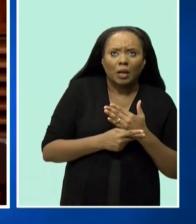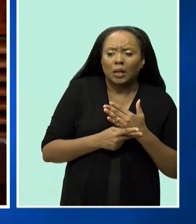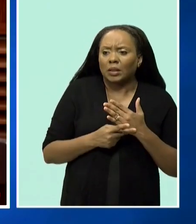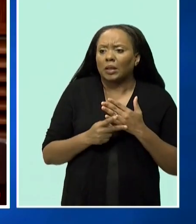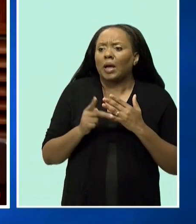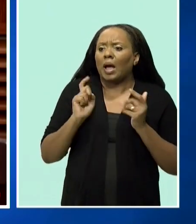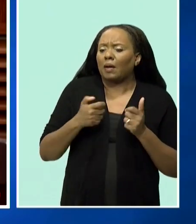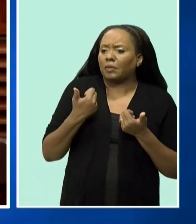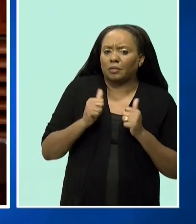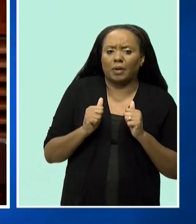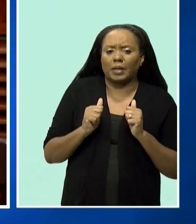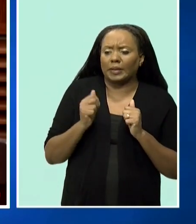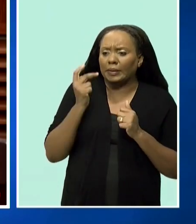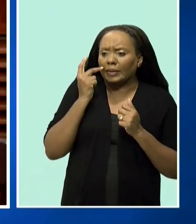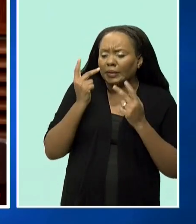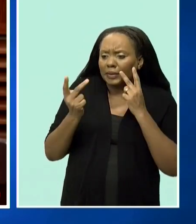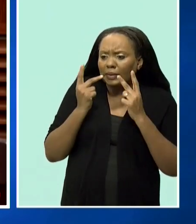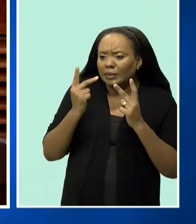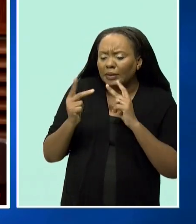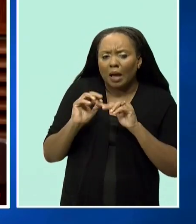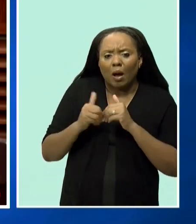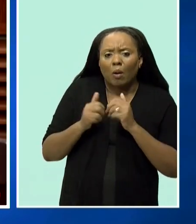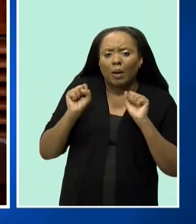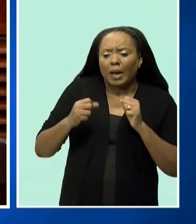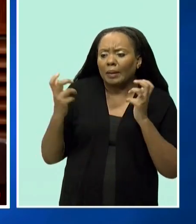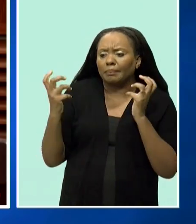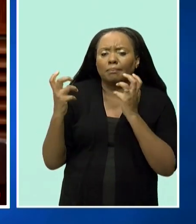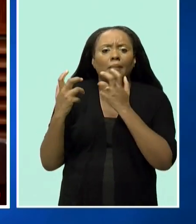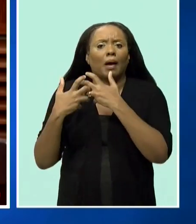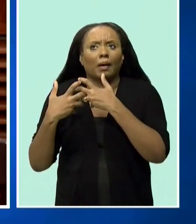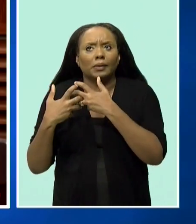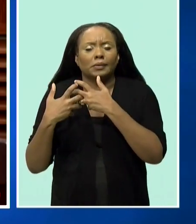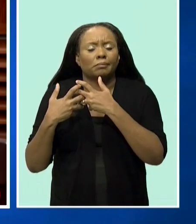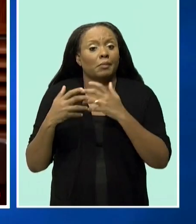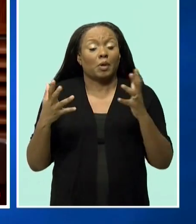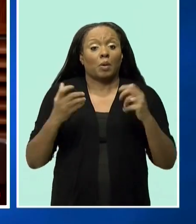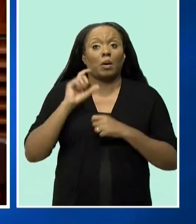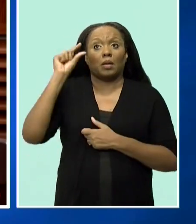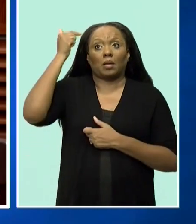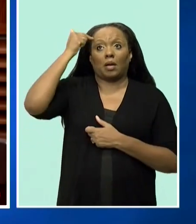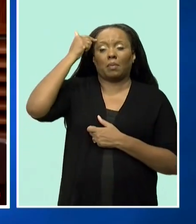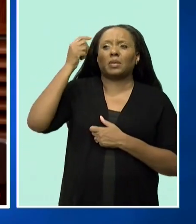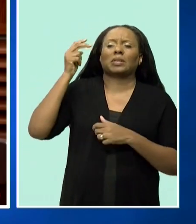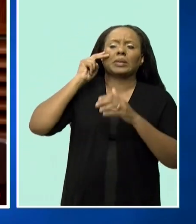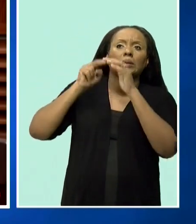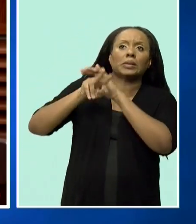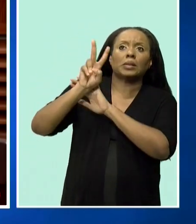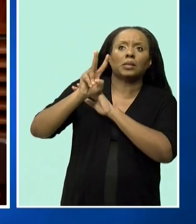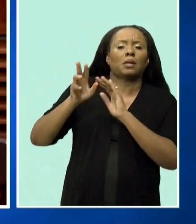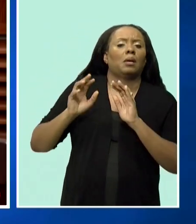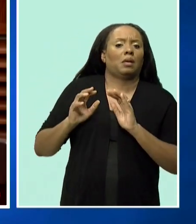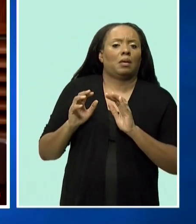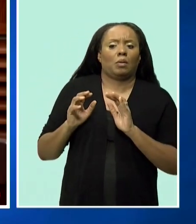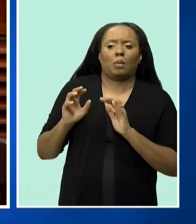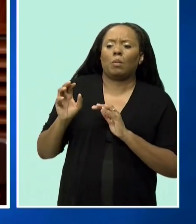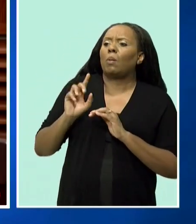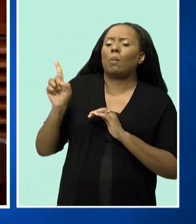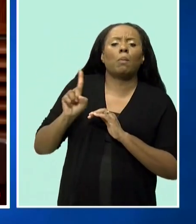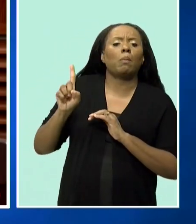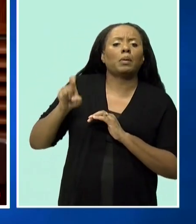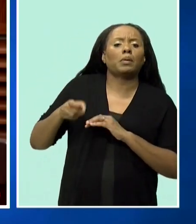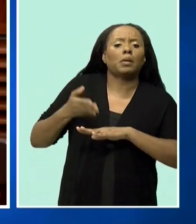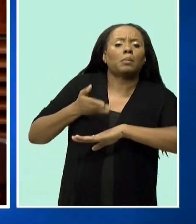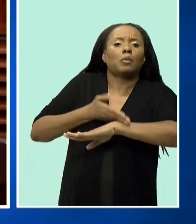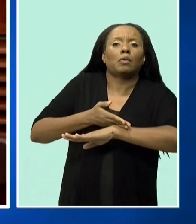to ensure that the government can then have a long-term view to see where it needs to